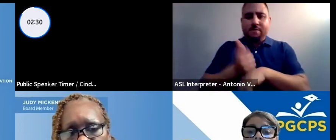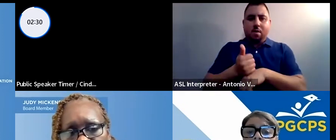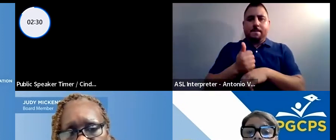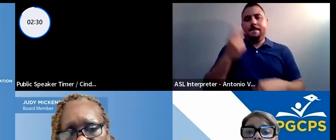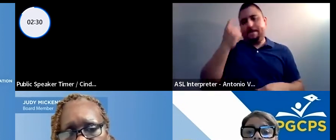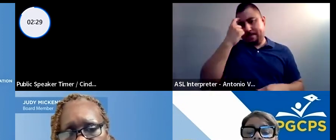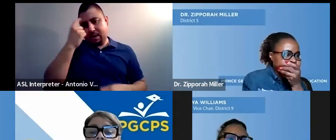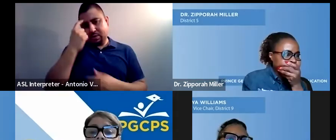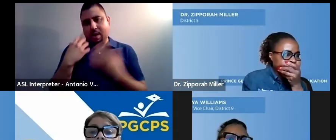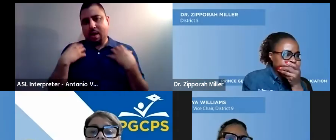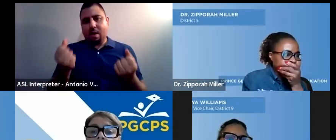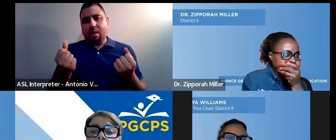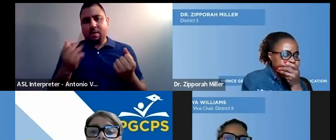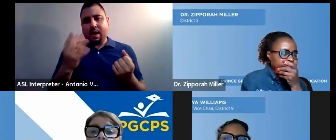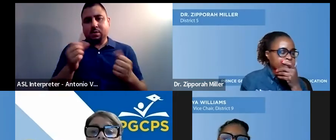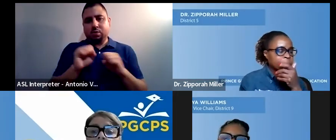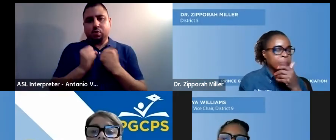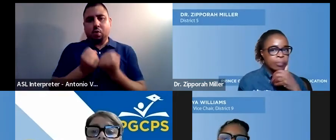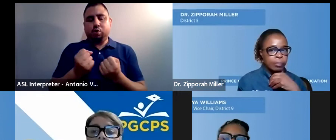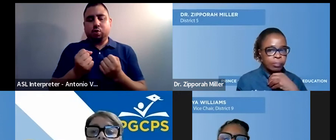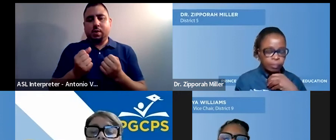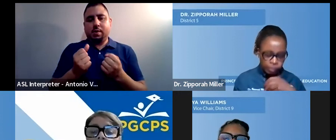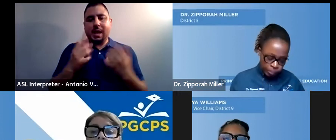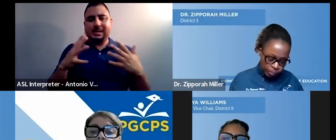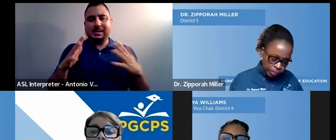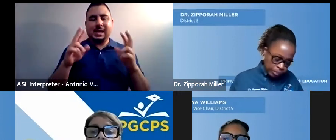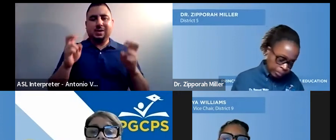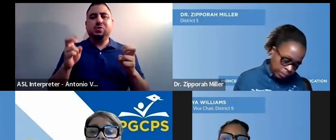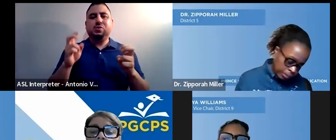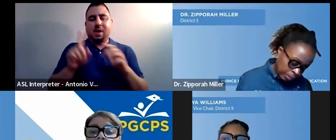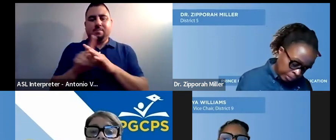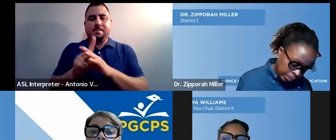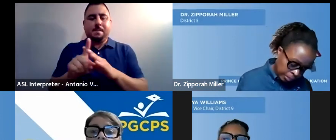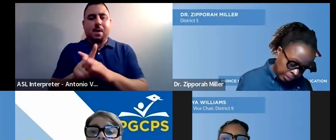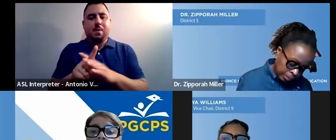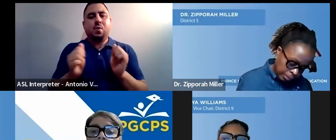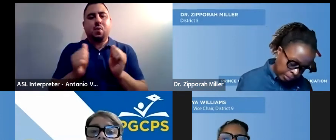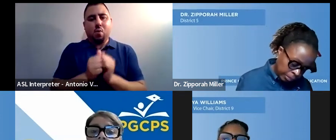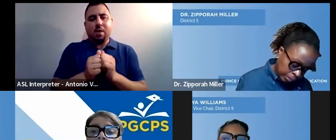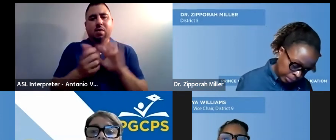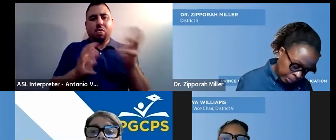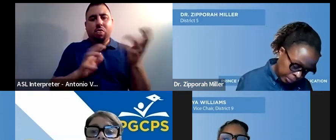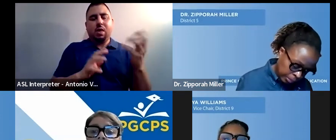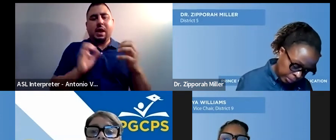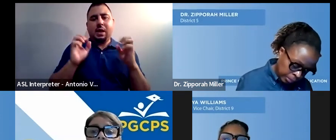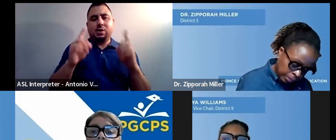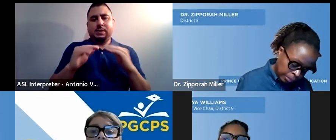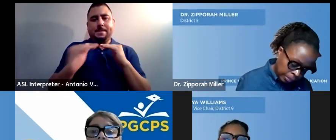mental health and social anxiety issues that will surely come with the ruptured educational